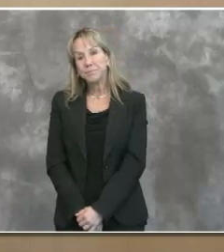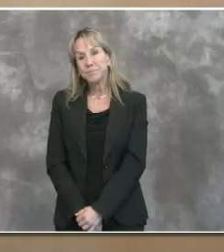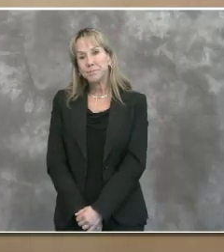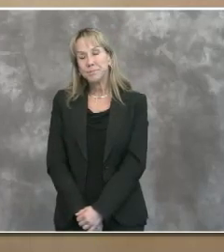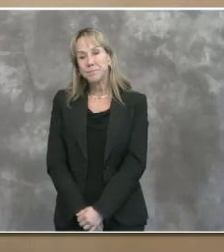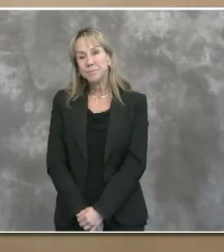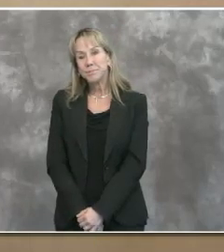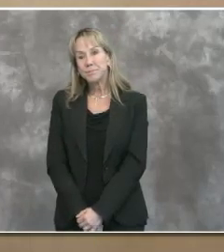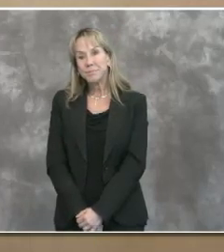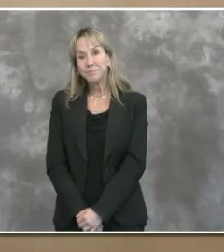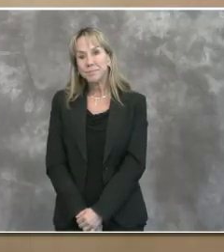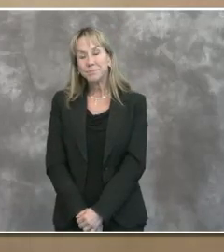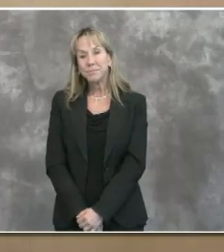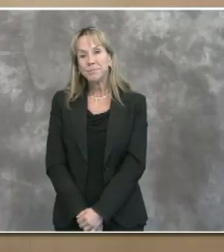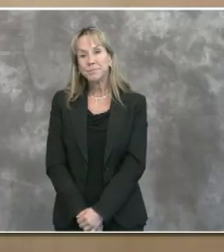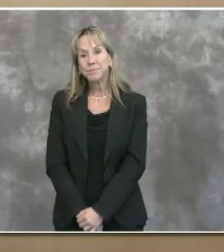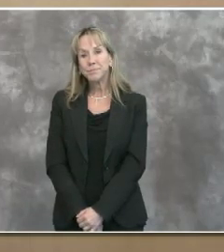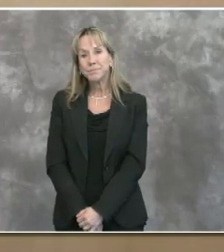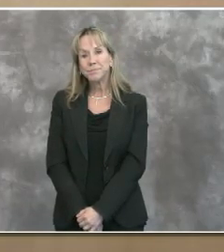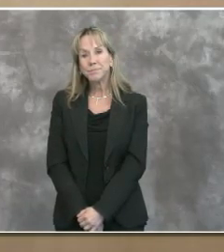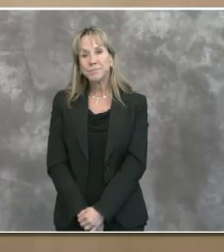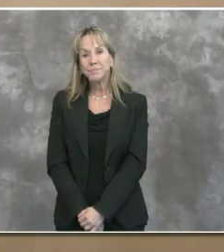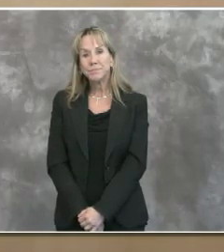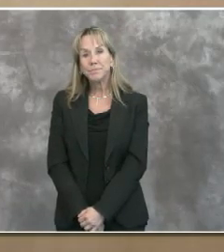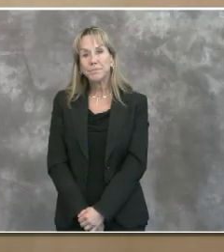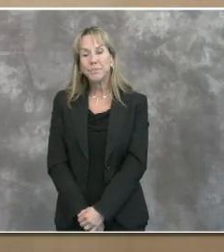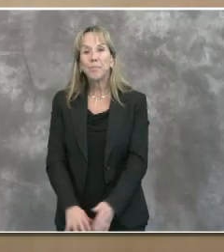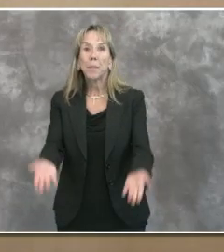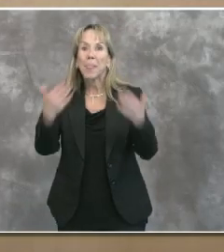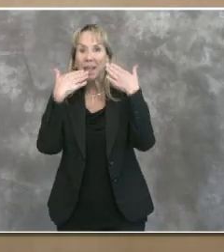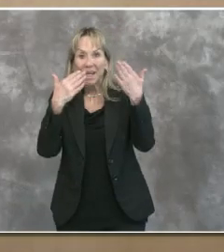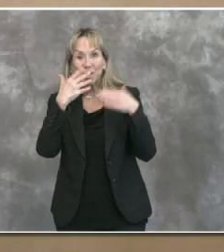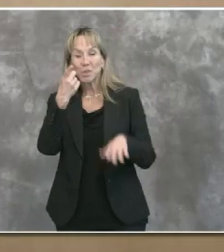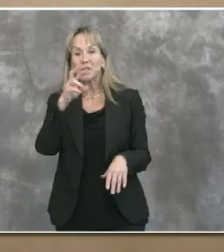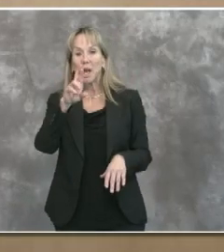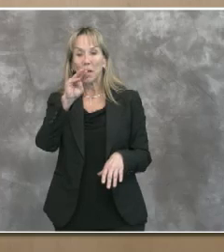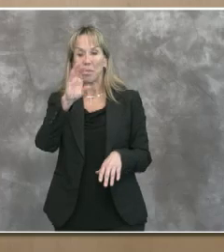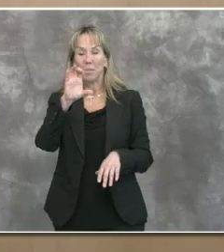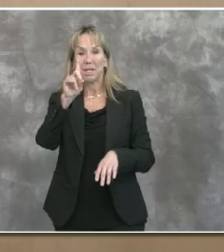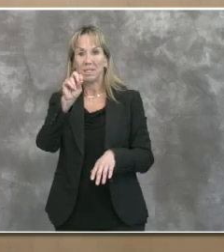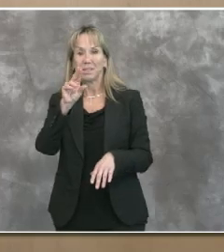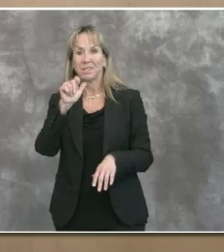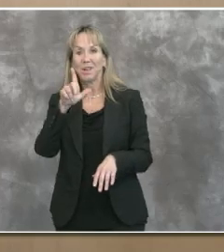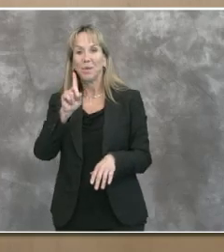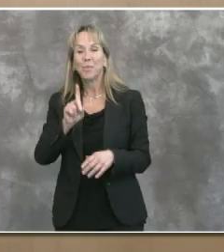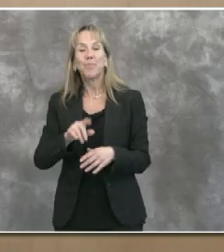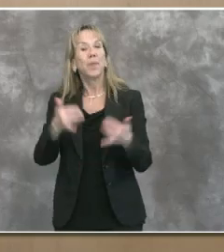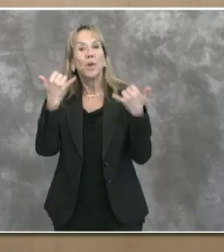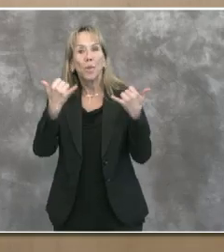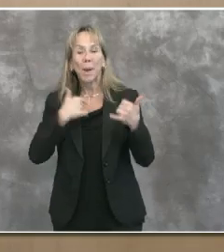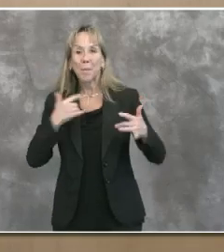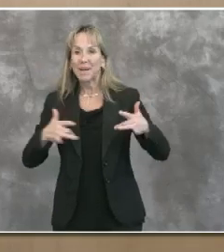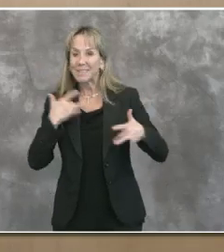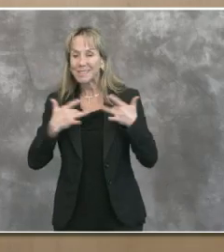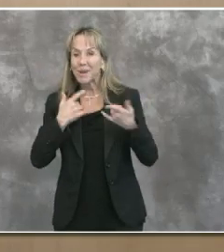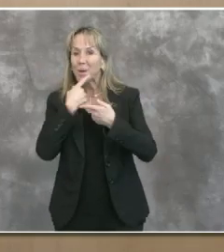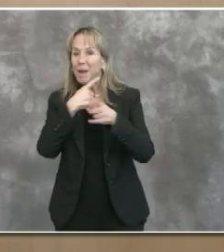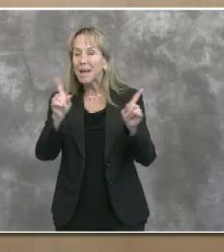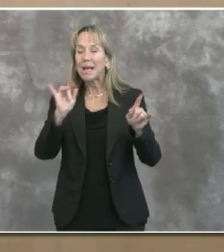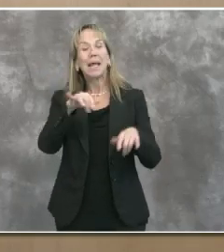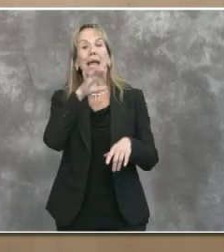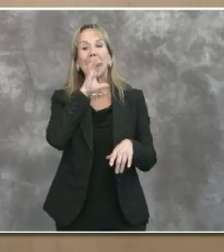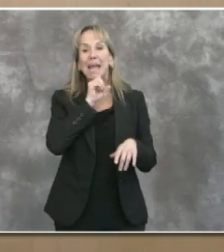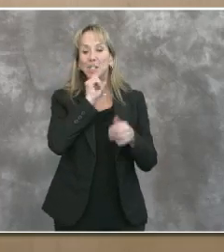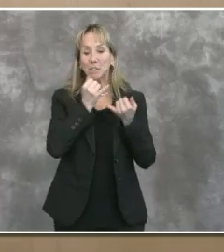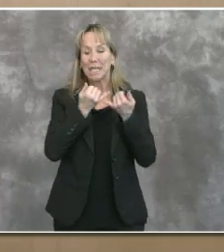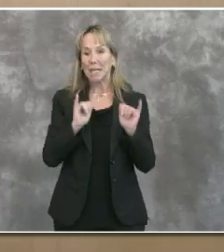Thank you, Dr. McDonald. Today, I am very excited to announce the Aging and